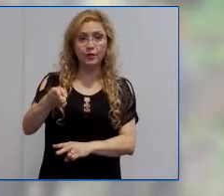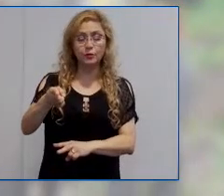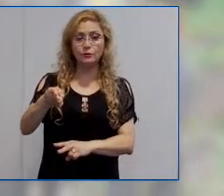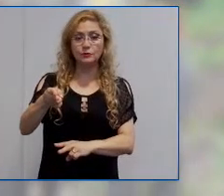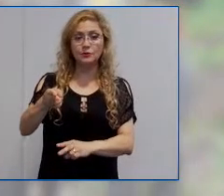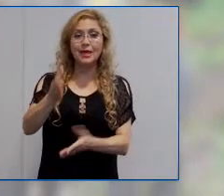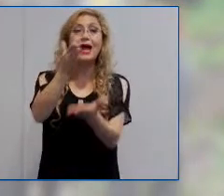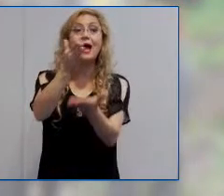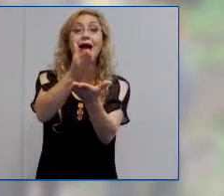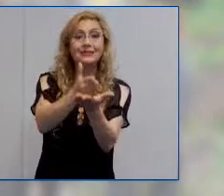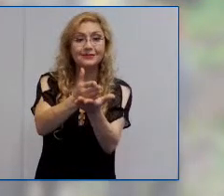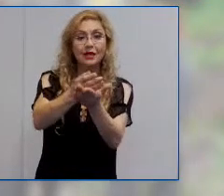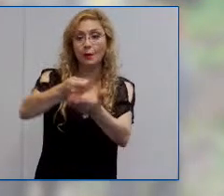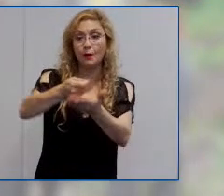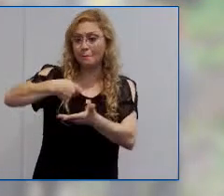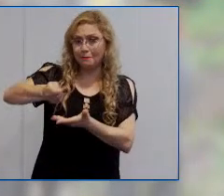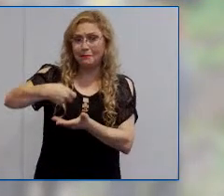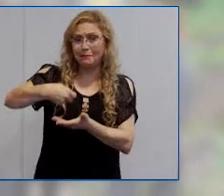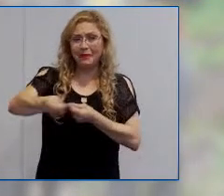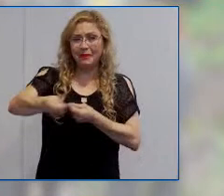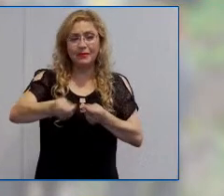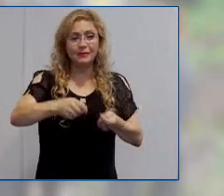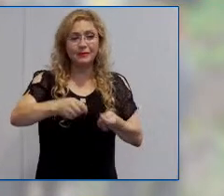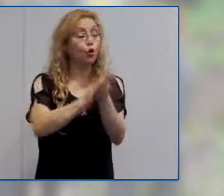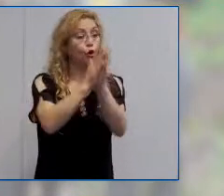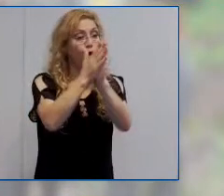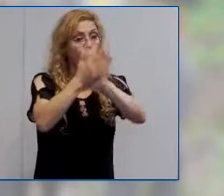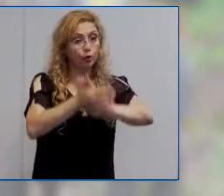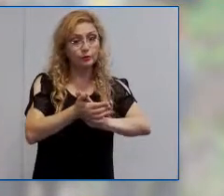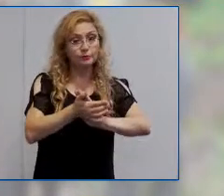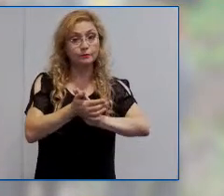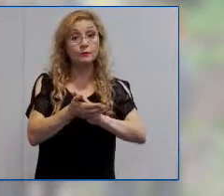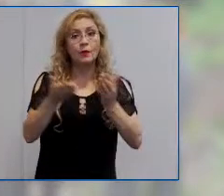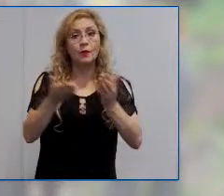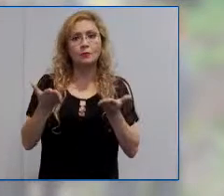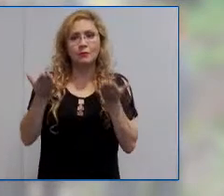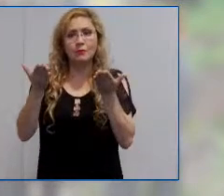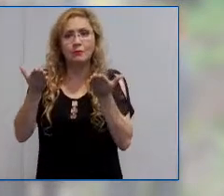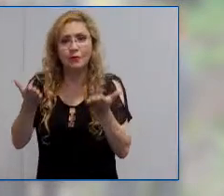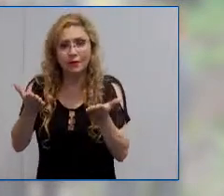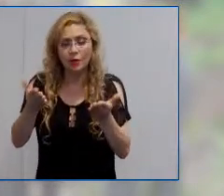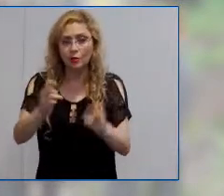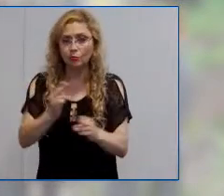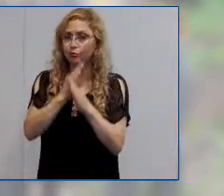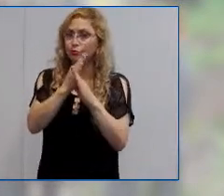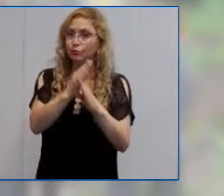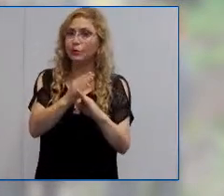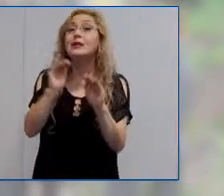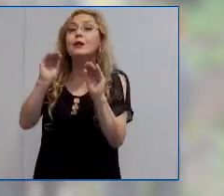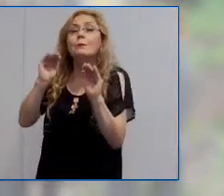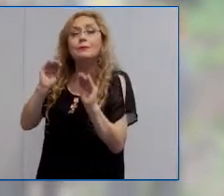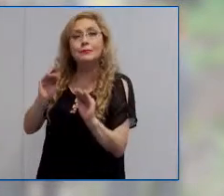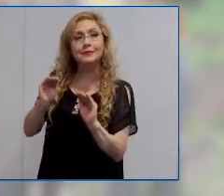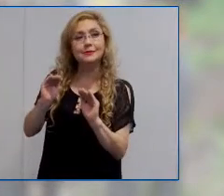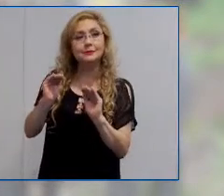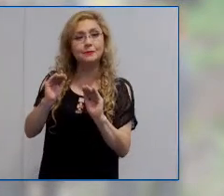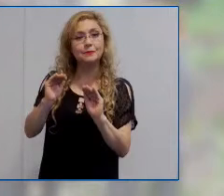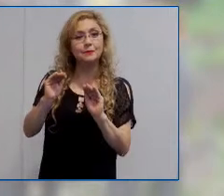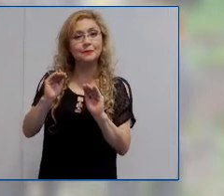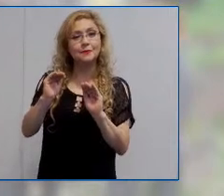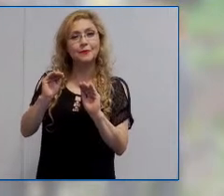in Chile, we've seen a transition until they sell off the stock, but we're receiving a more sustainable matrix.